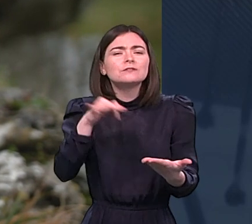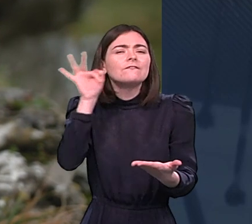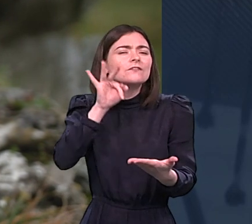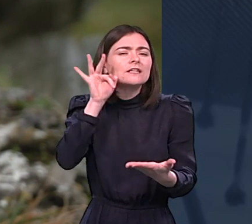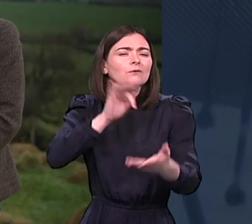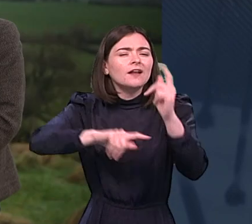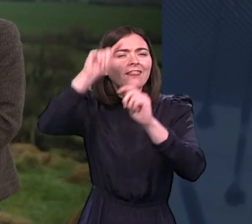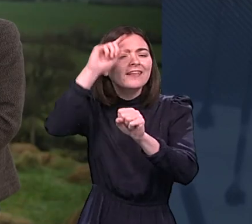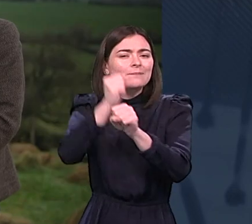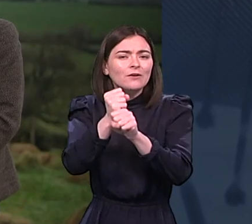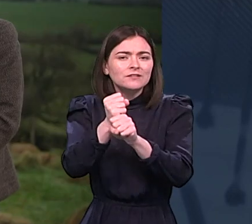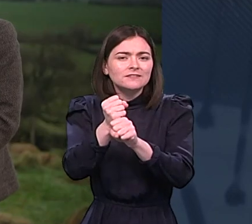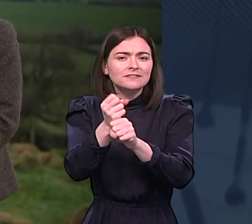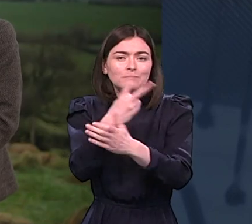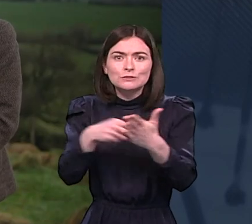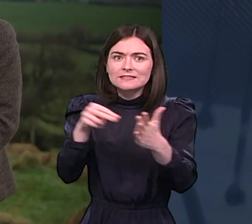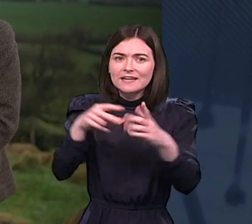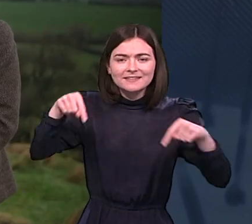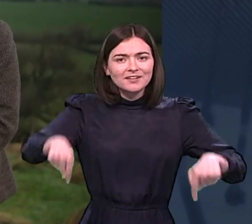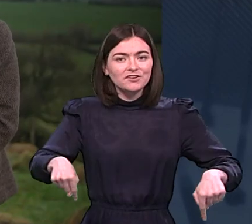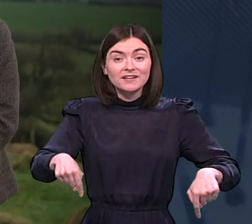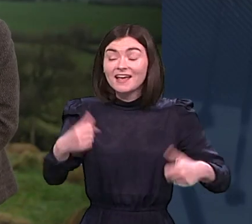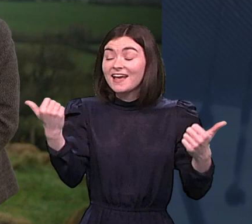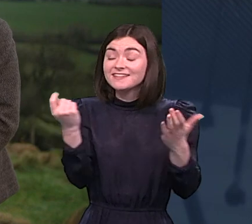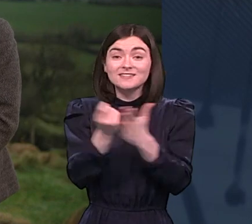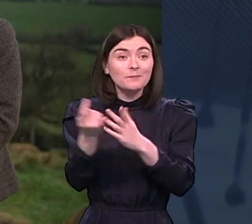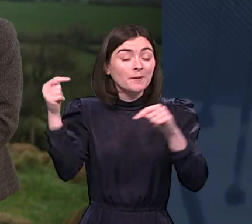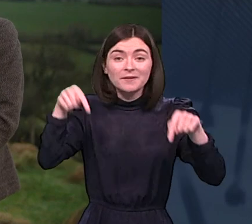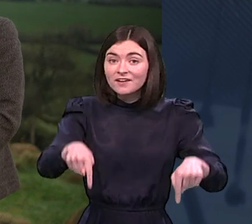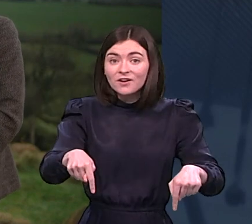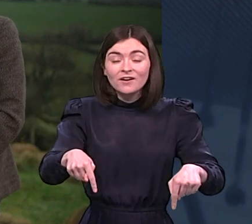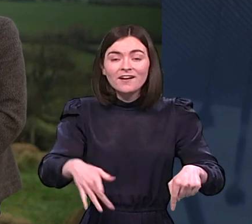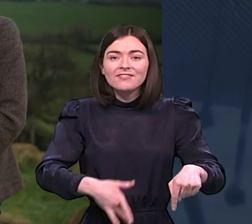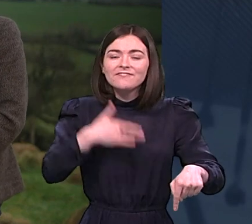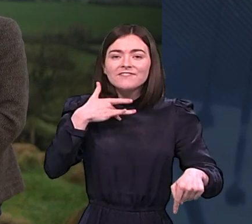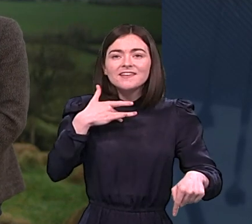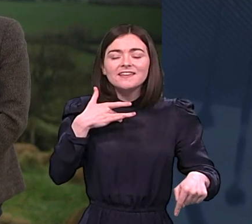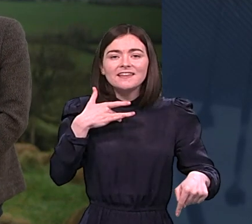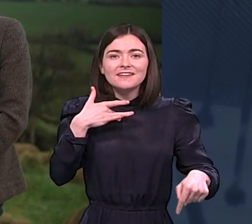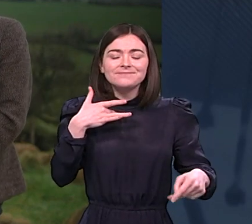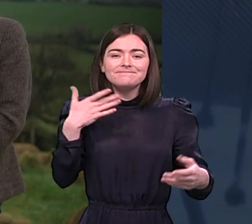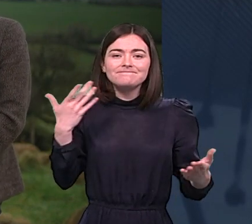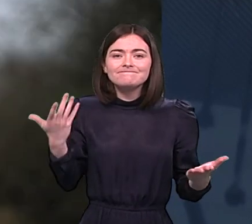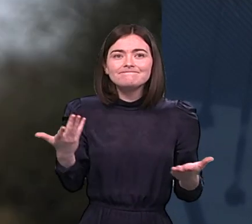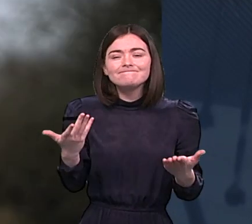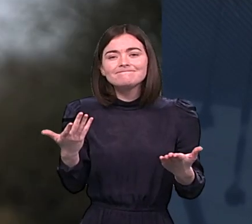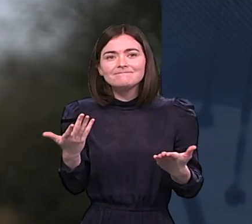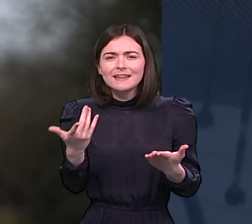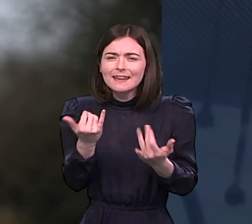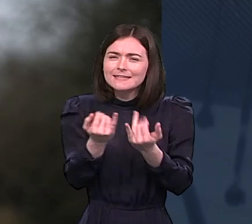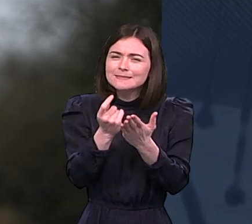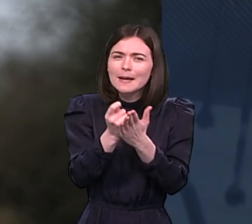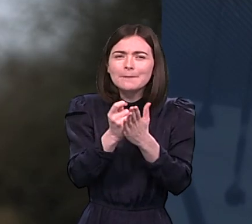like I'm just standing here, and anytime I come here, there's a sense almost of time standing